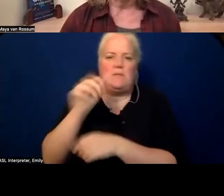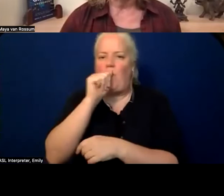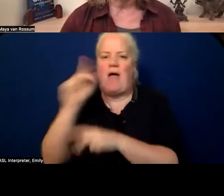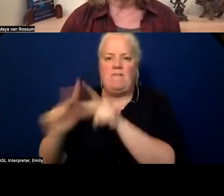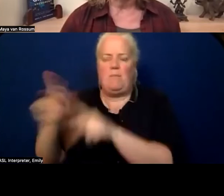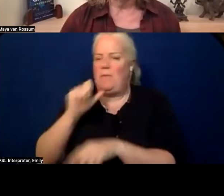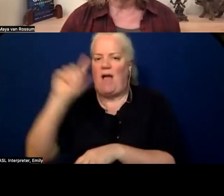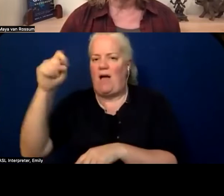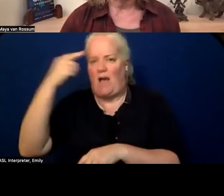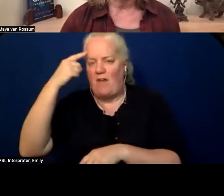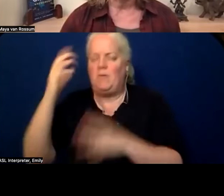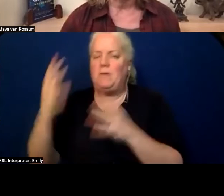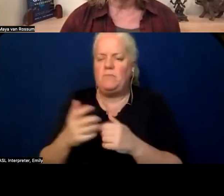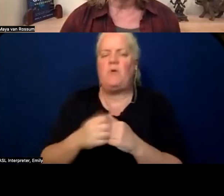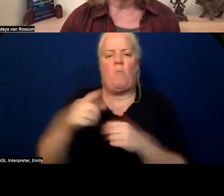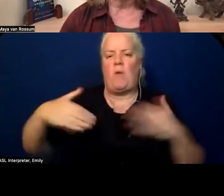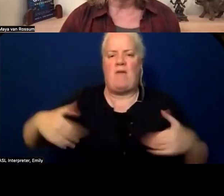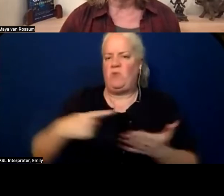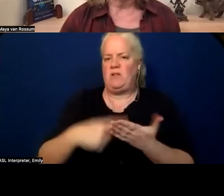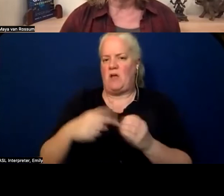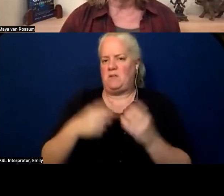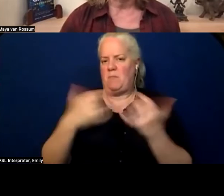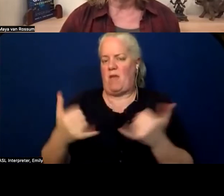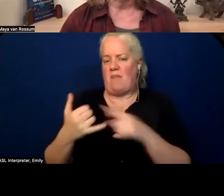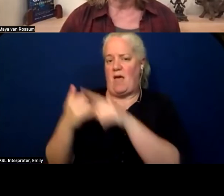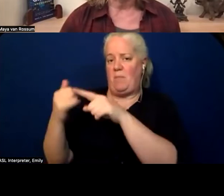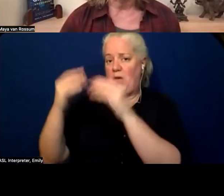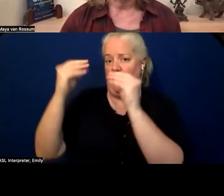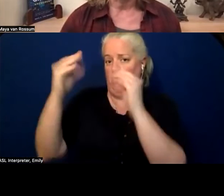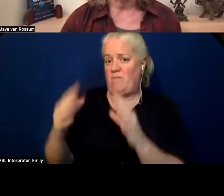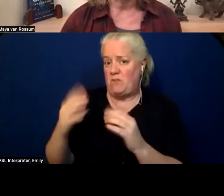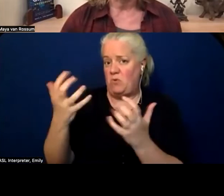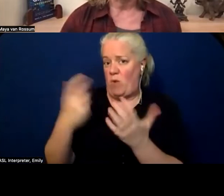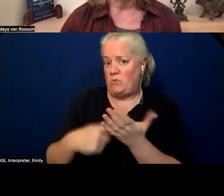I'm wondering if Professor Bratspies, you want to take that, or Michael?